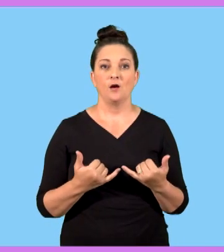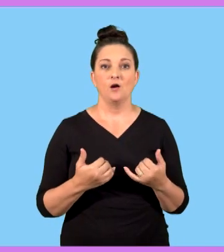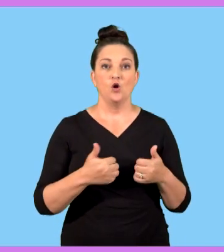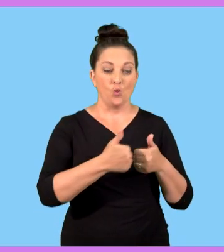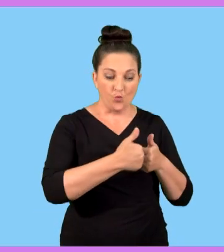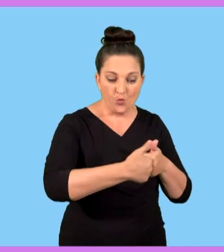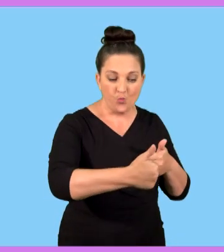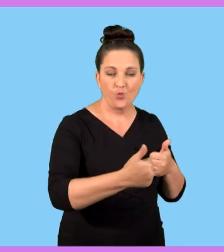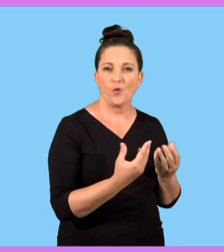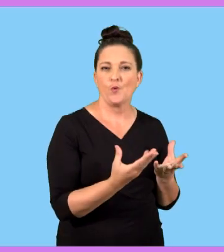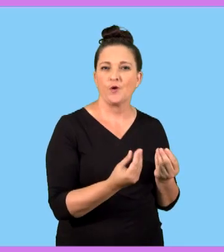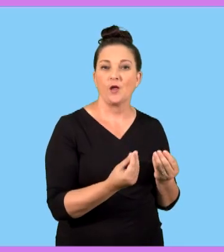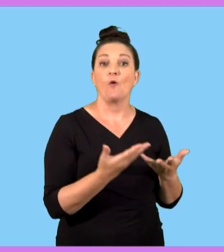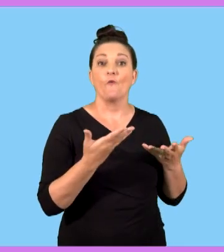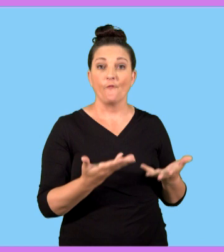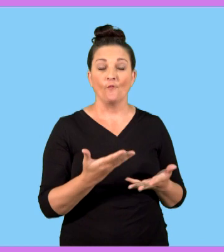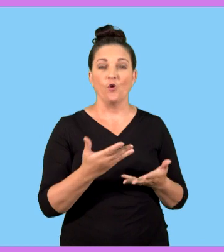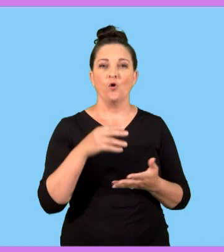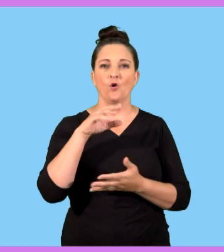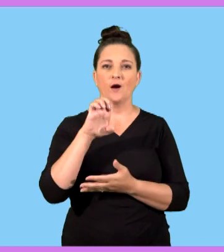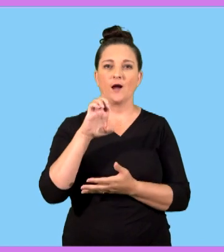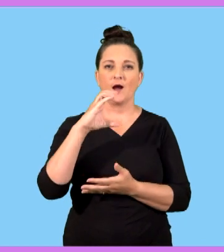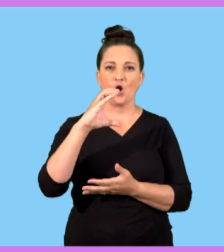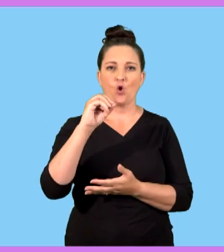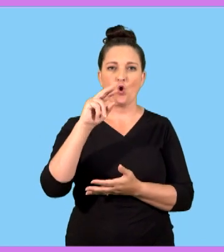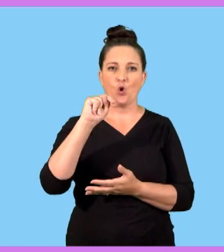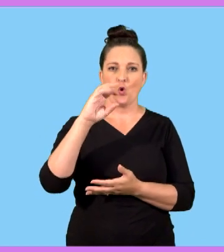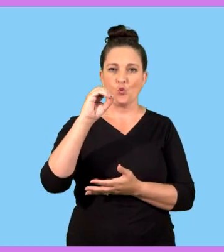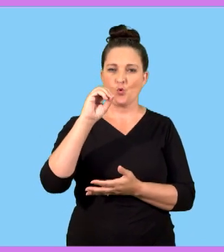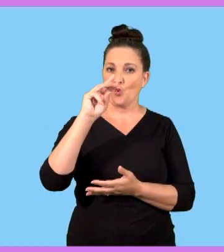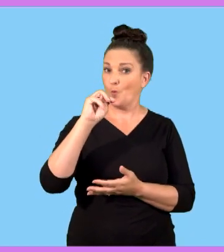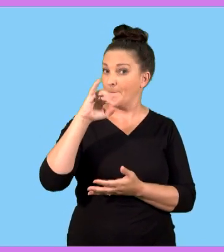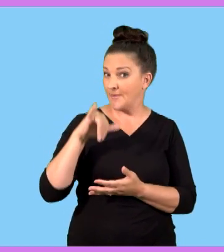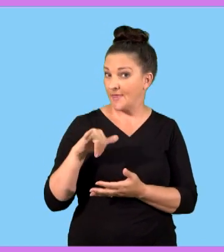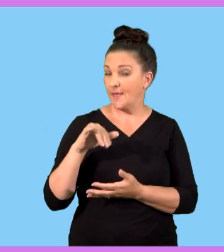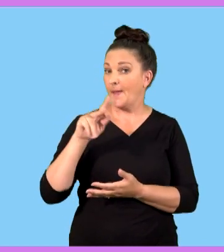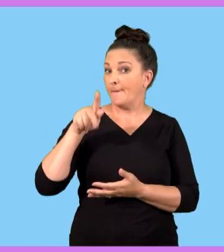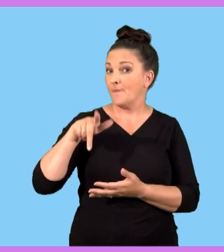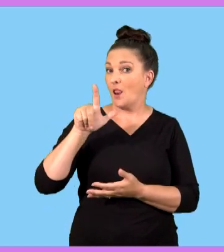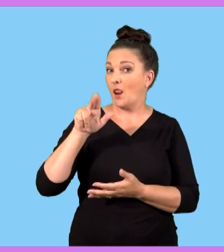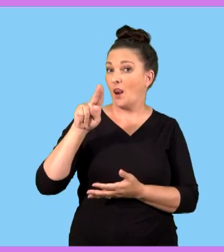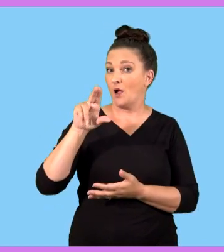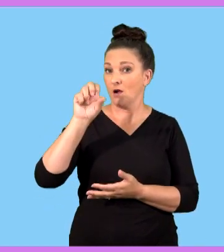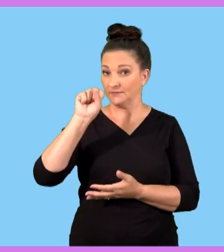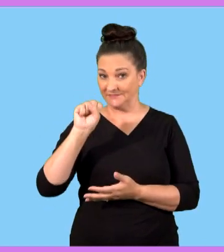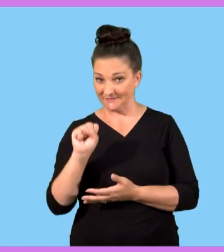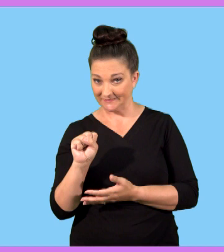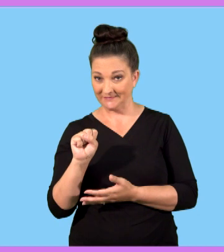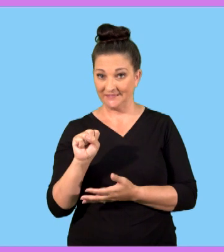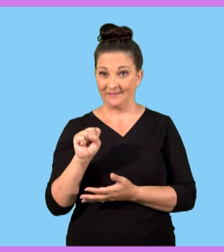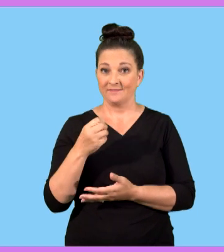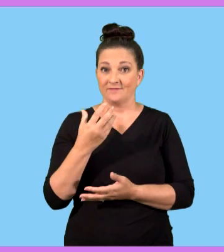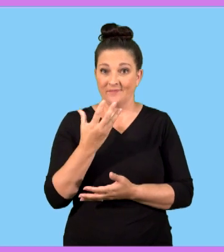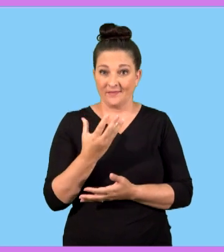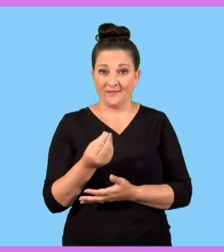row numbers of the economy plus class seats that have in-seat power. So it must